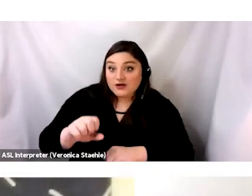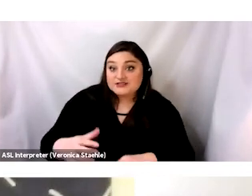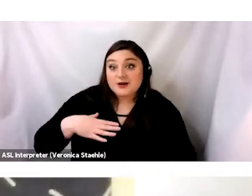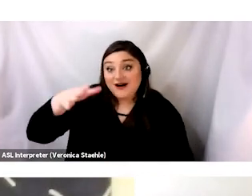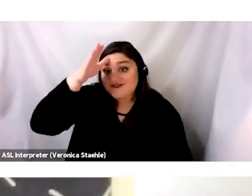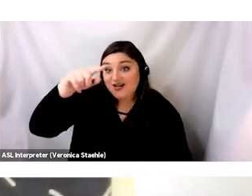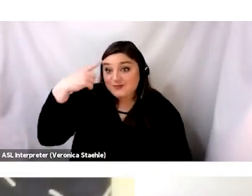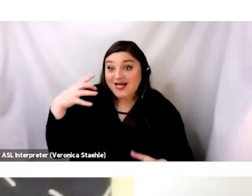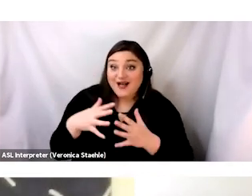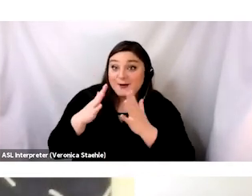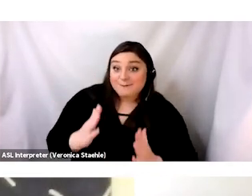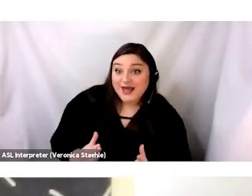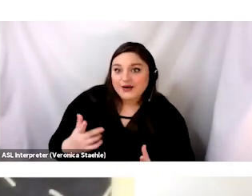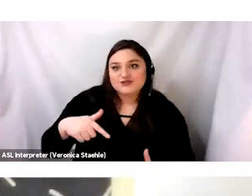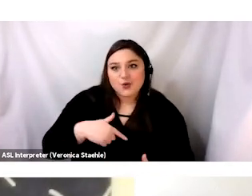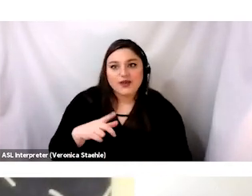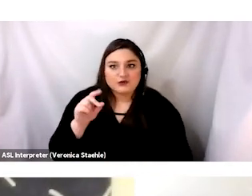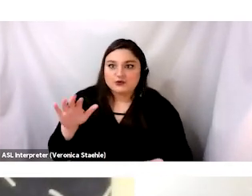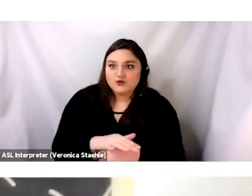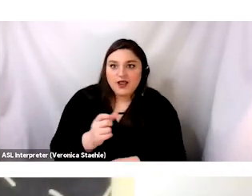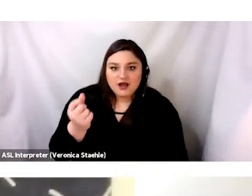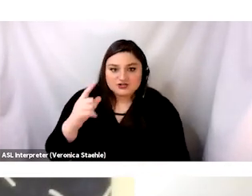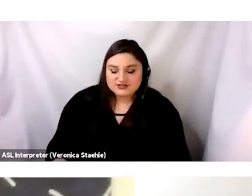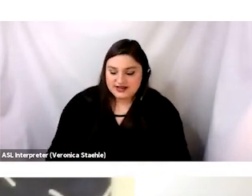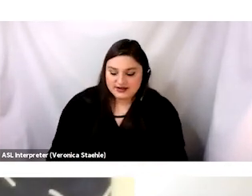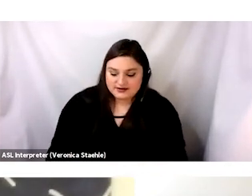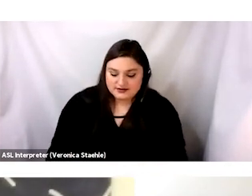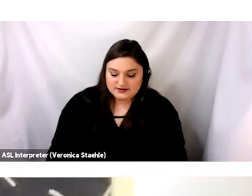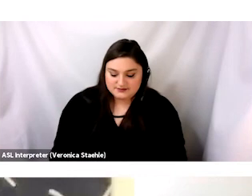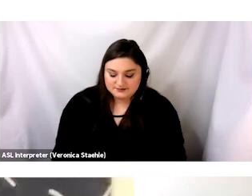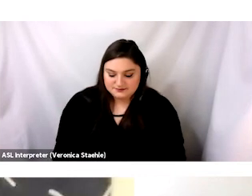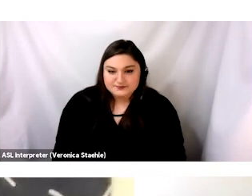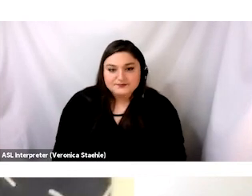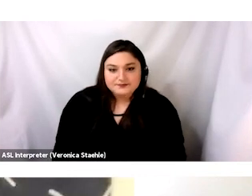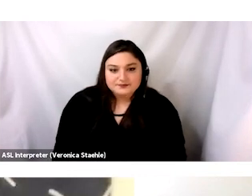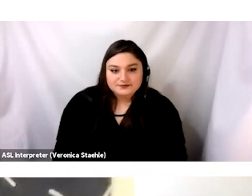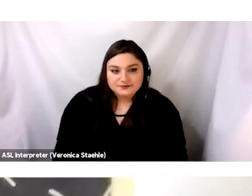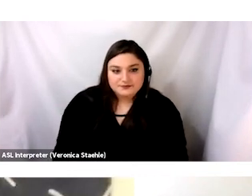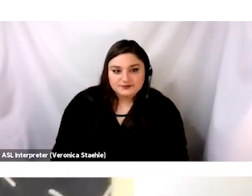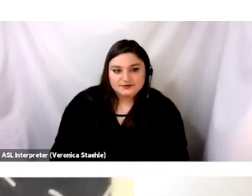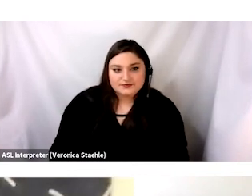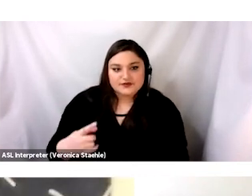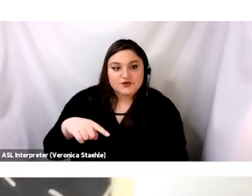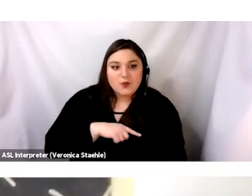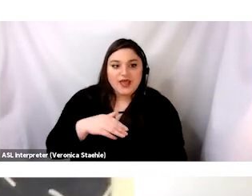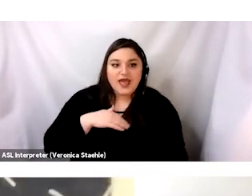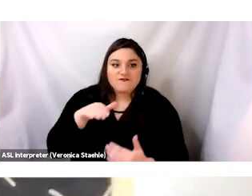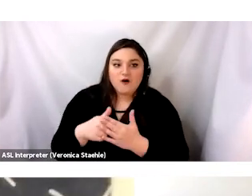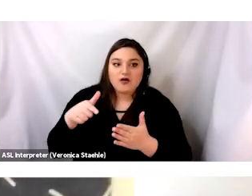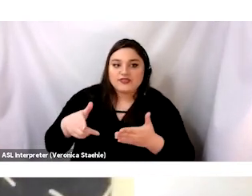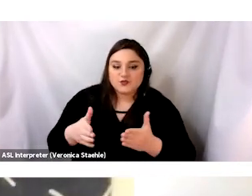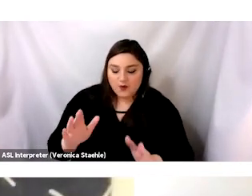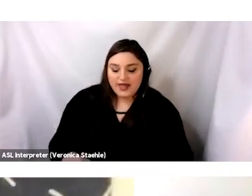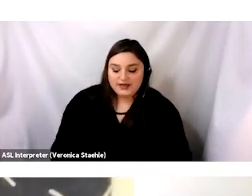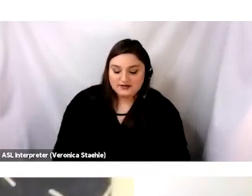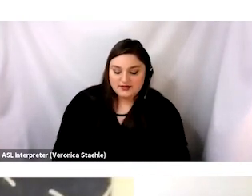Black American, and so we very well understand settler colonialism. And so there's all of these ways that my